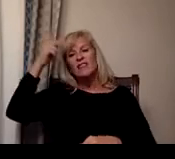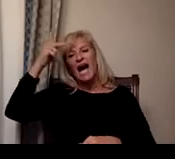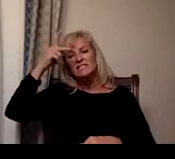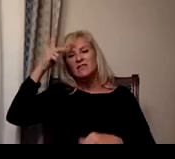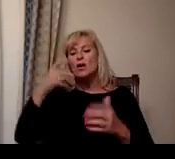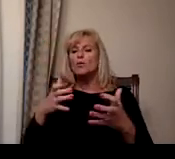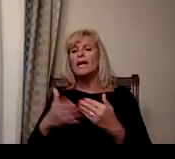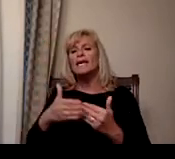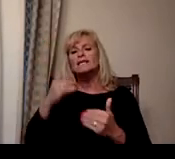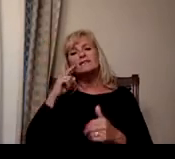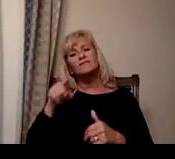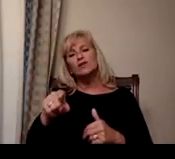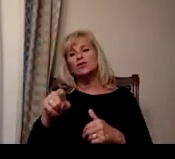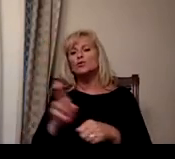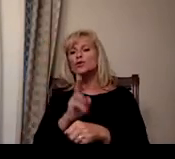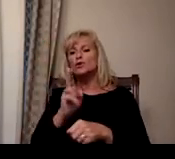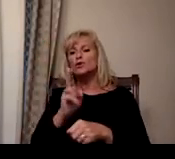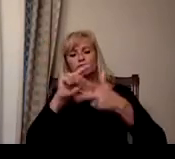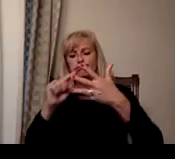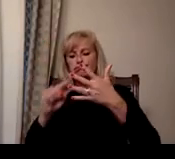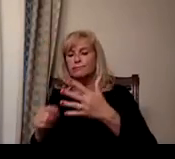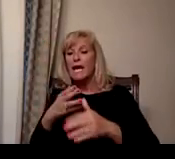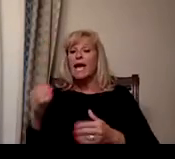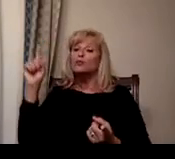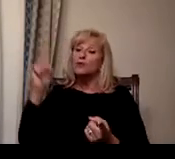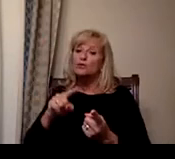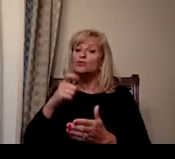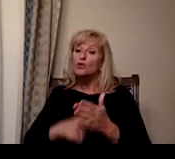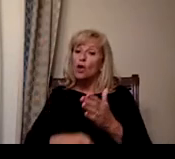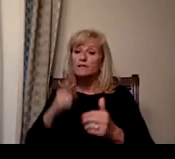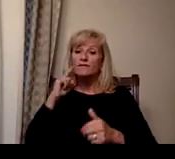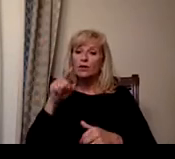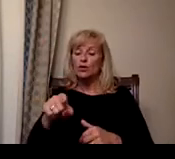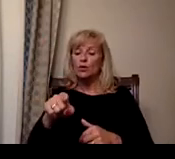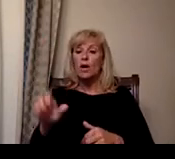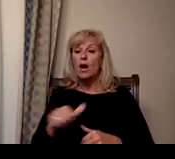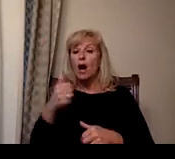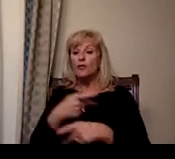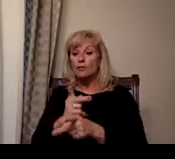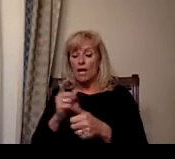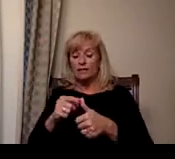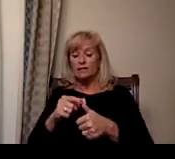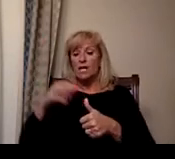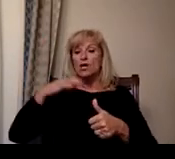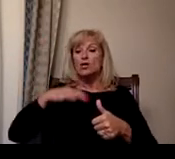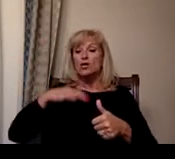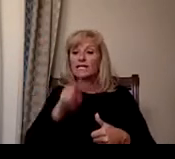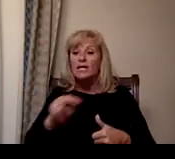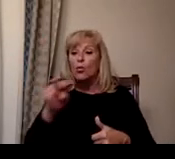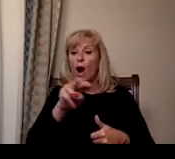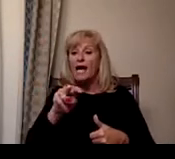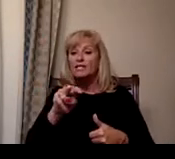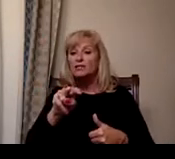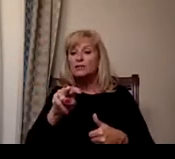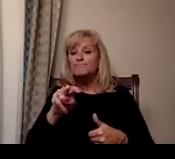easier for you to use them and cut down on the cost for you. So some of our other products include Credit Watch. We